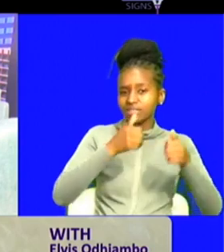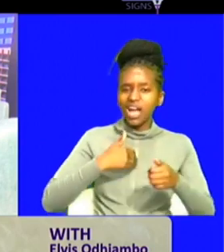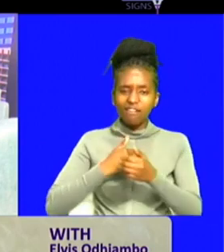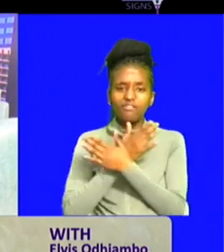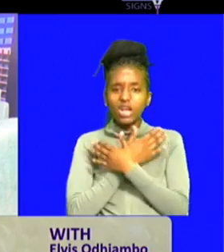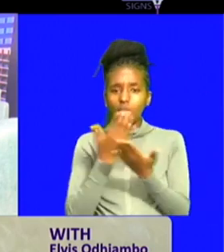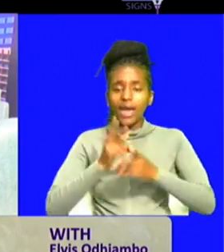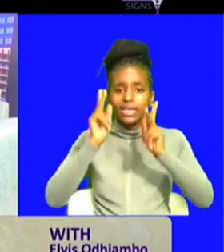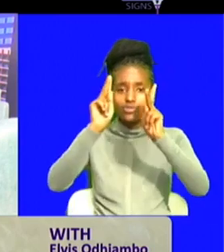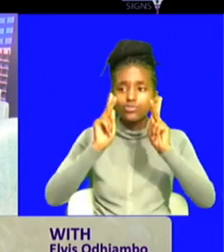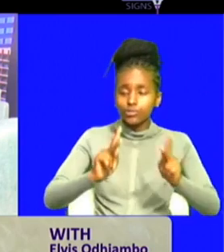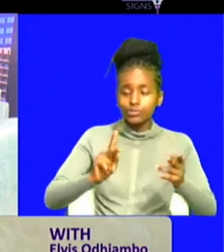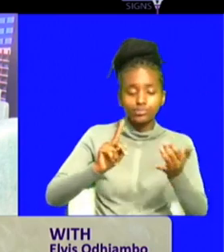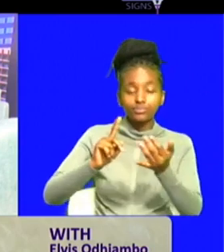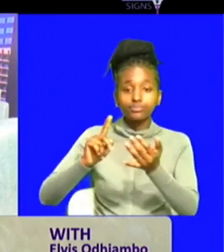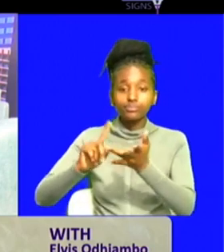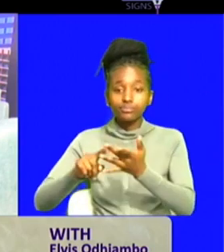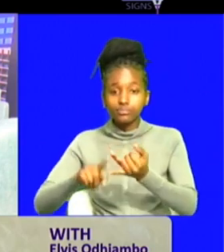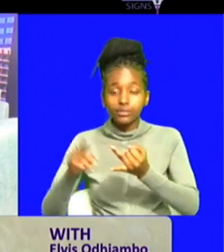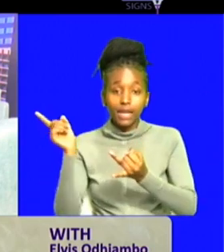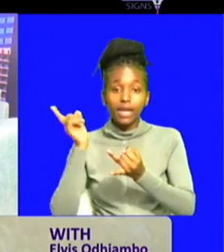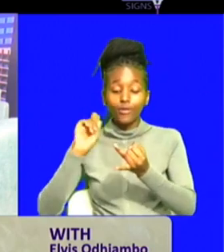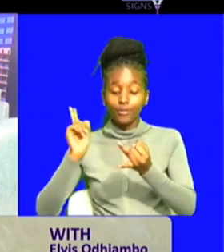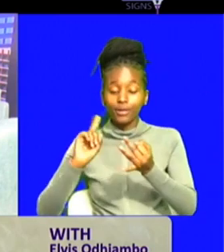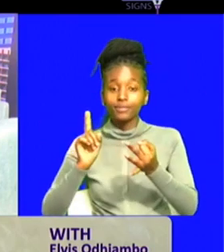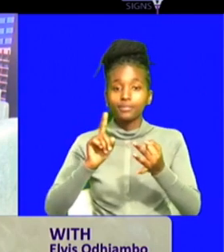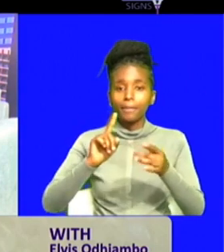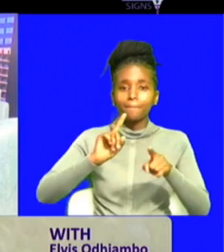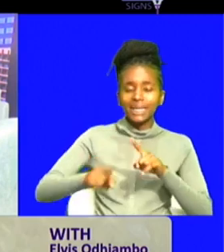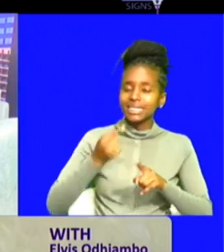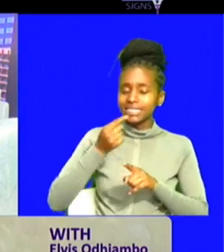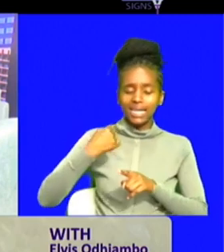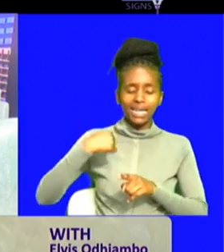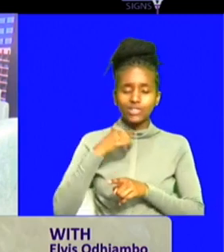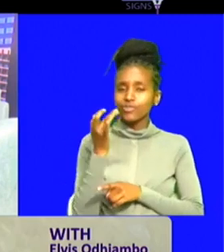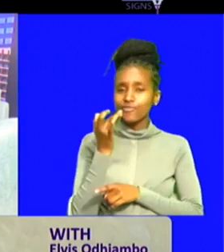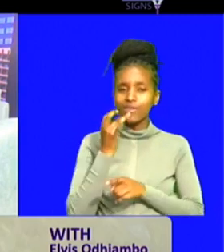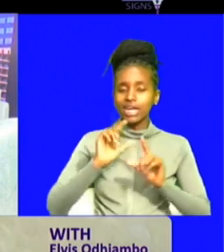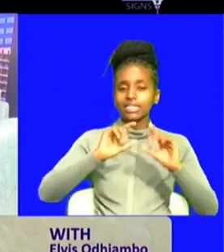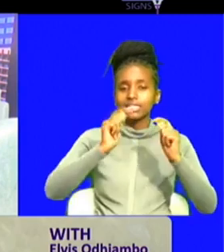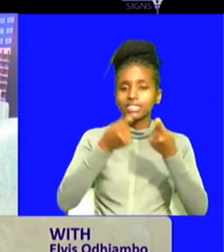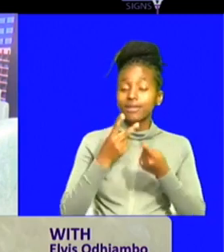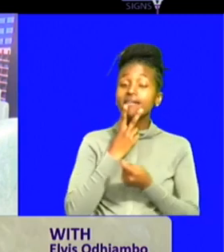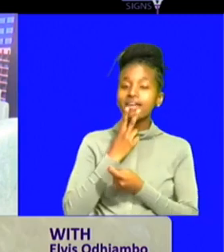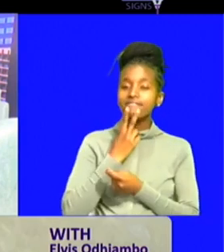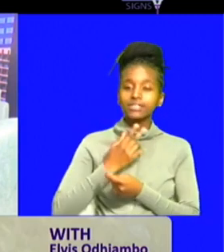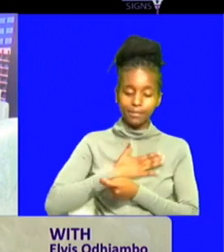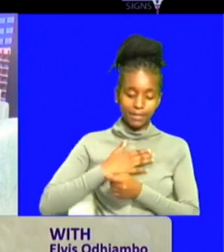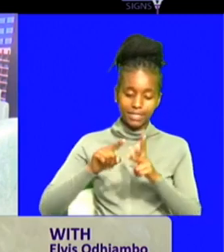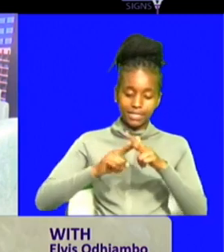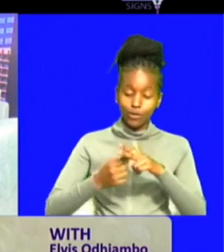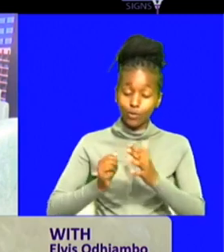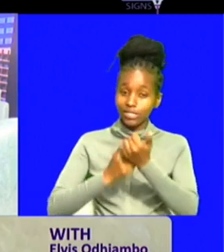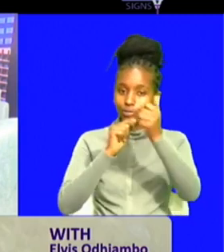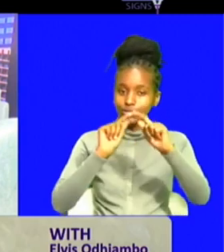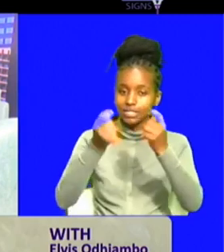had friendlies happening here in Nairobi as well. But then again, who are the favorites with you, Elvis? Whom are you really rooting